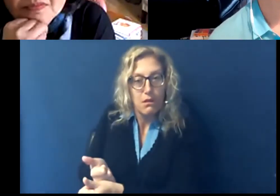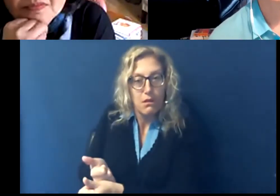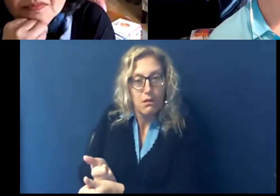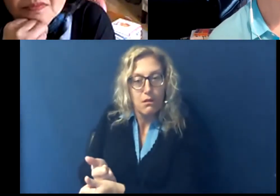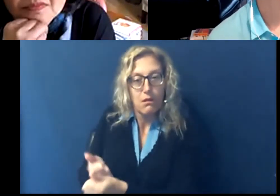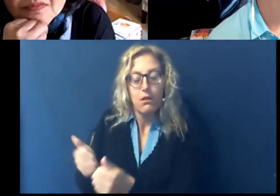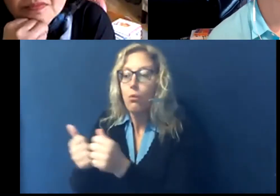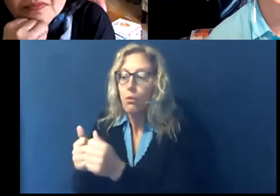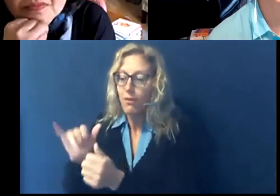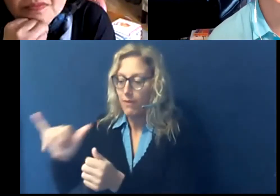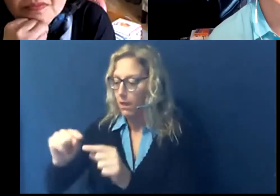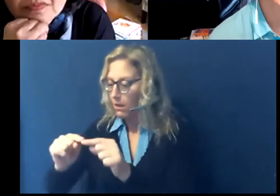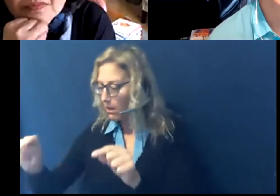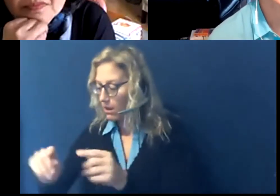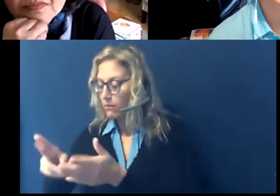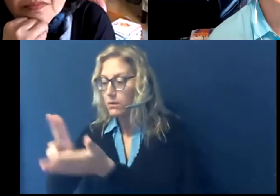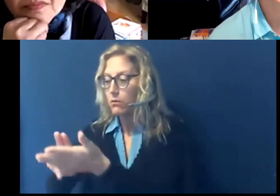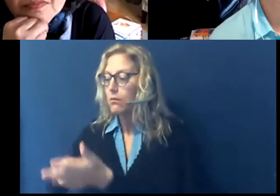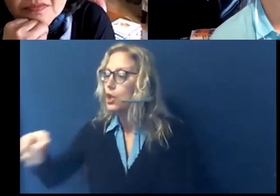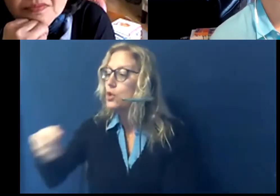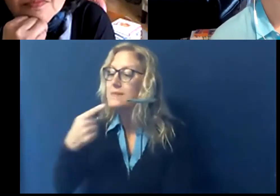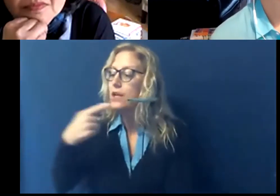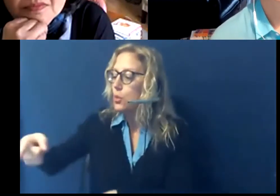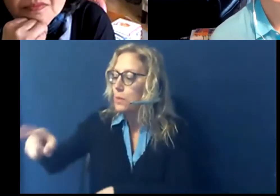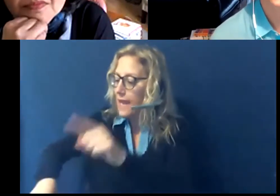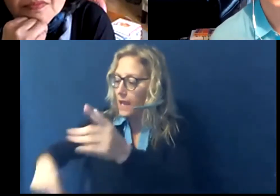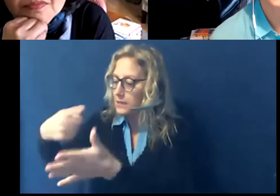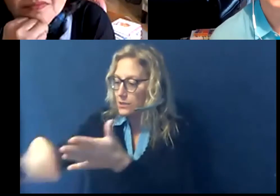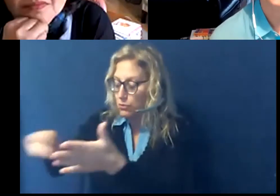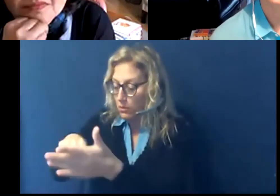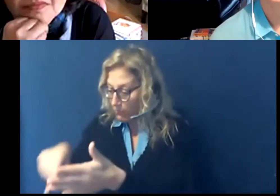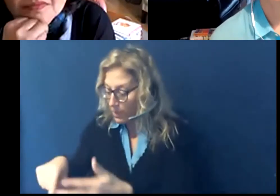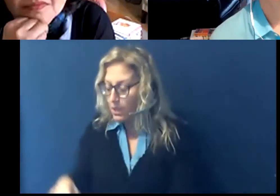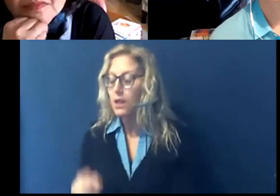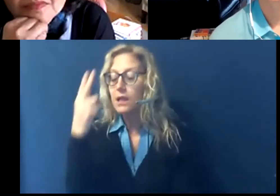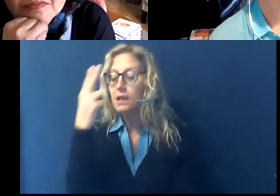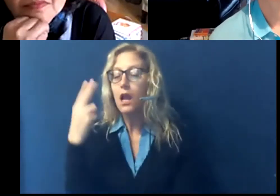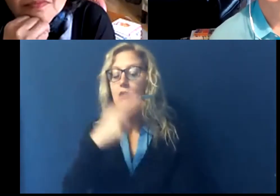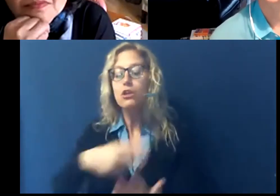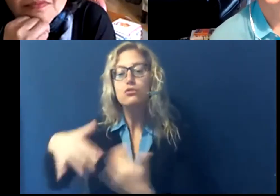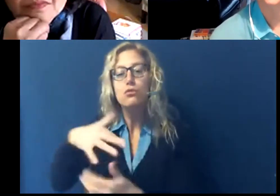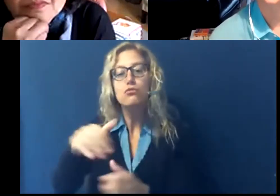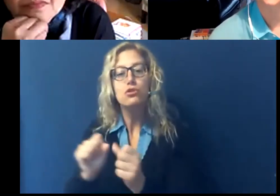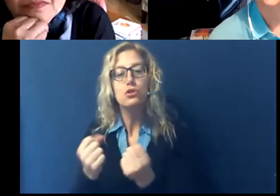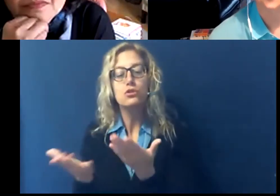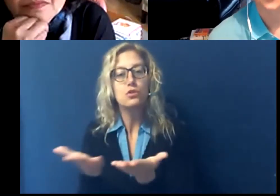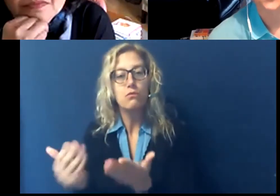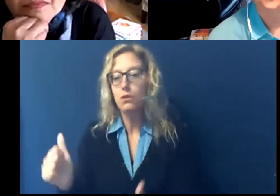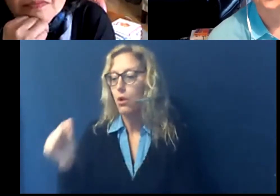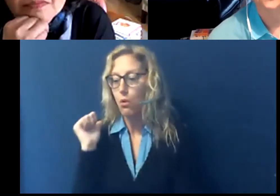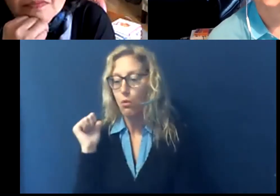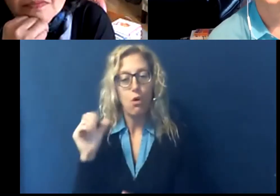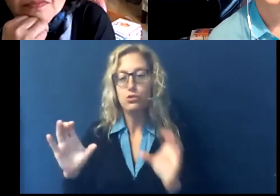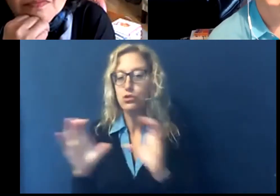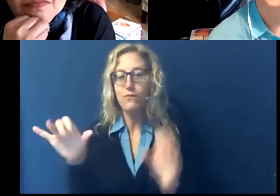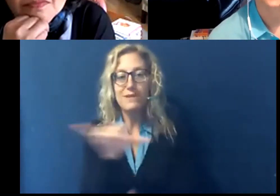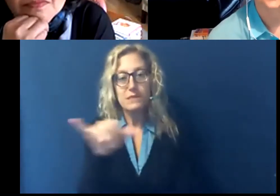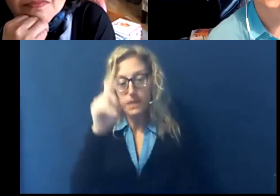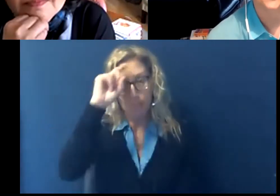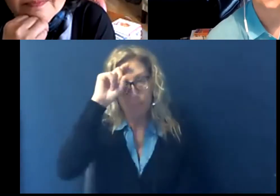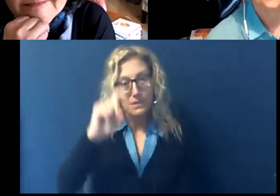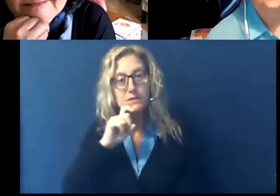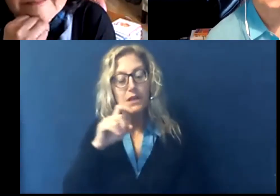of the contract, which is that you not discriminate. Catholic Social Services refuses to certify same-sex couples because of its